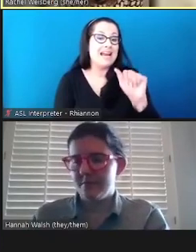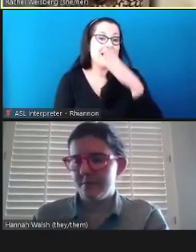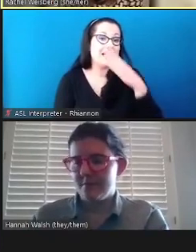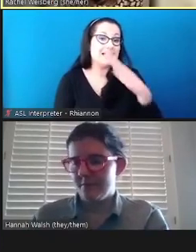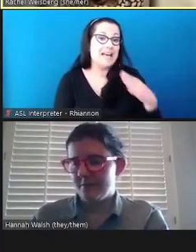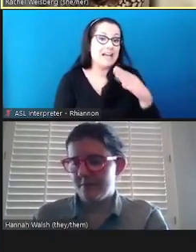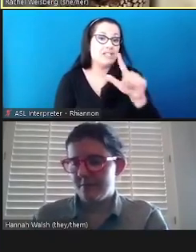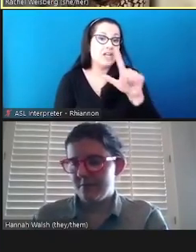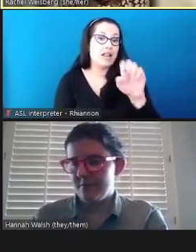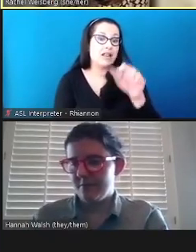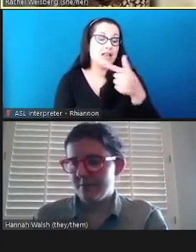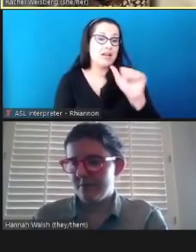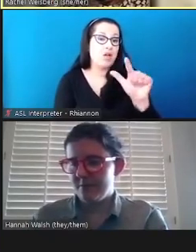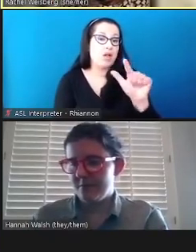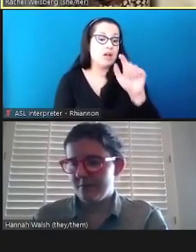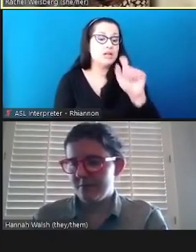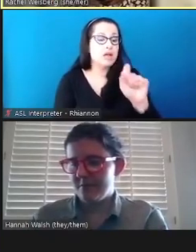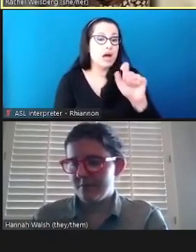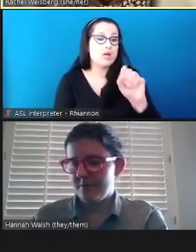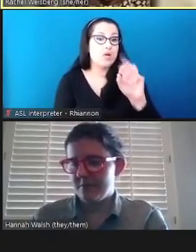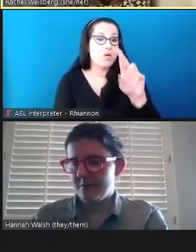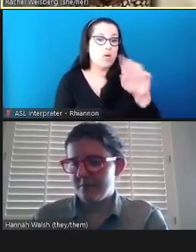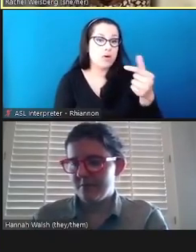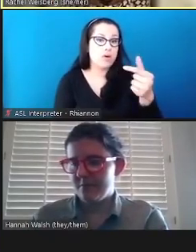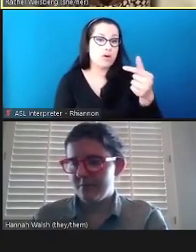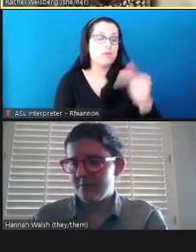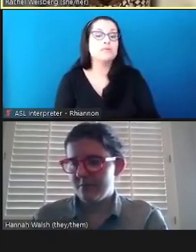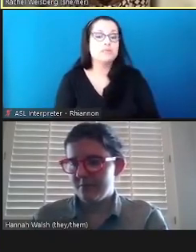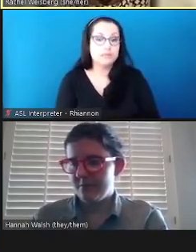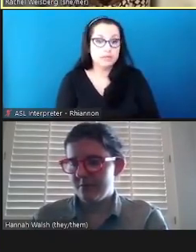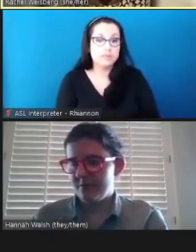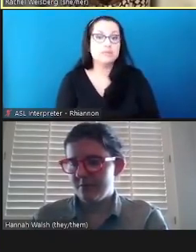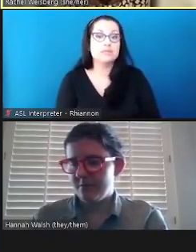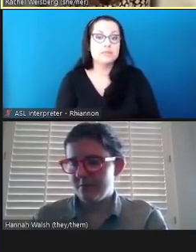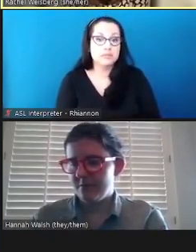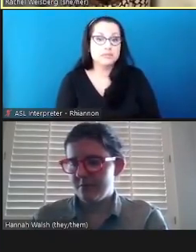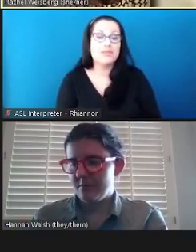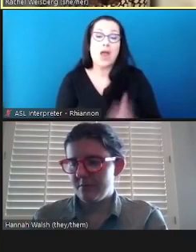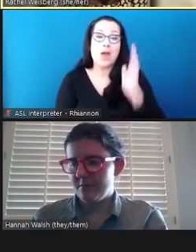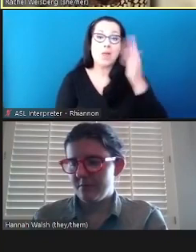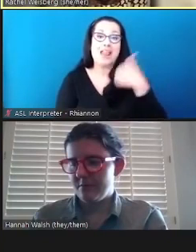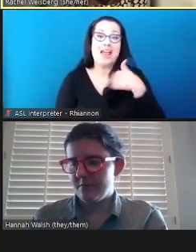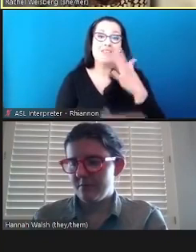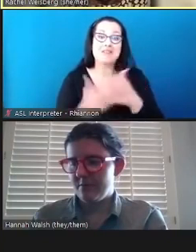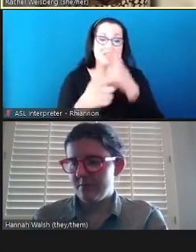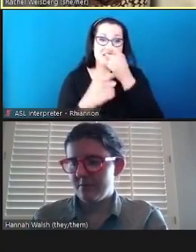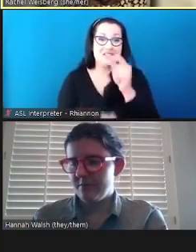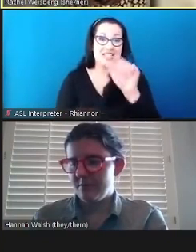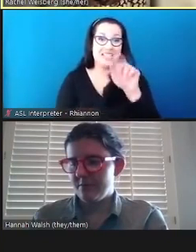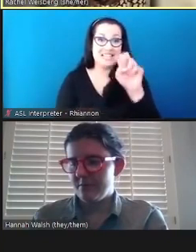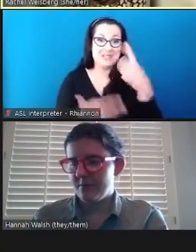www.ada-legal.org. And we will have some interesting cases to talk about.